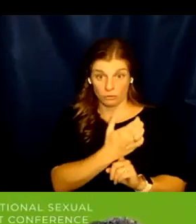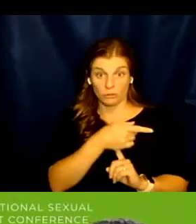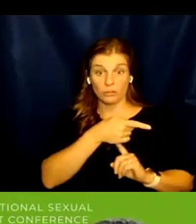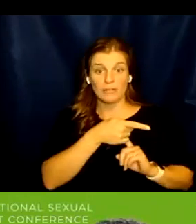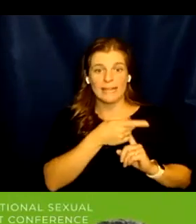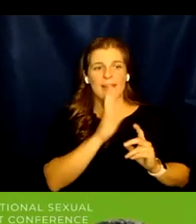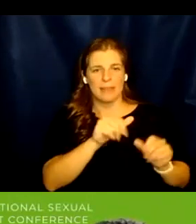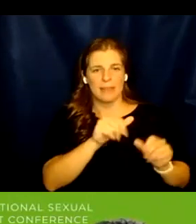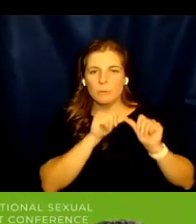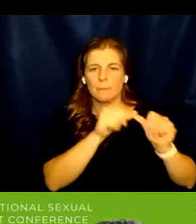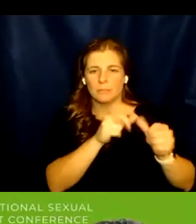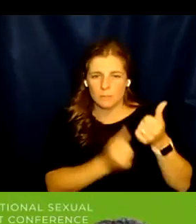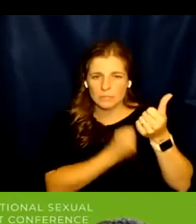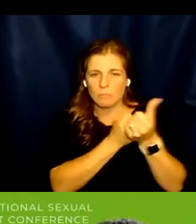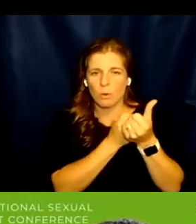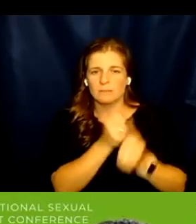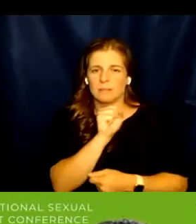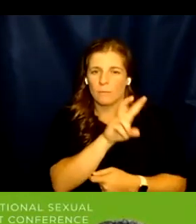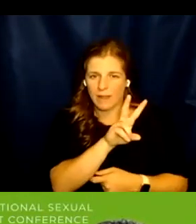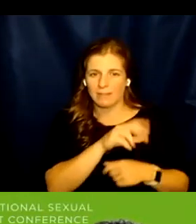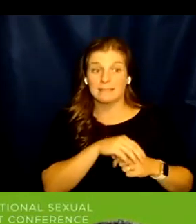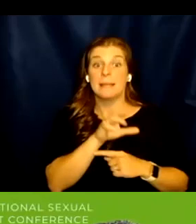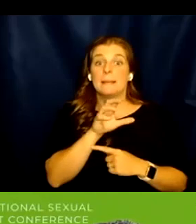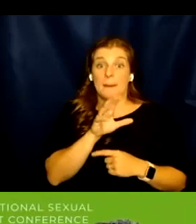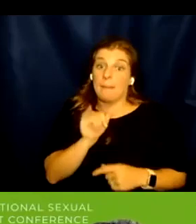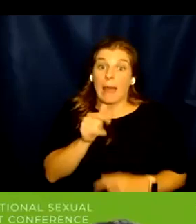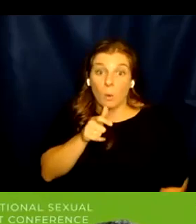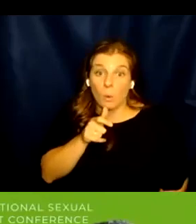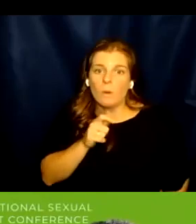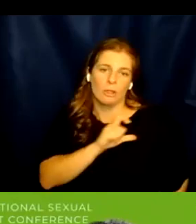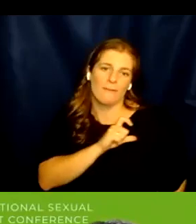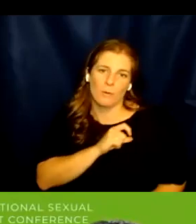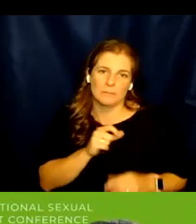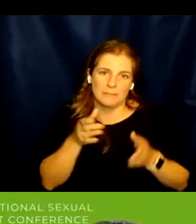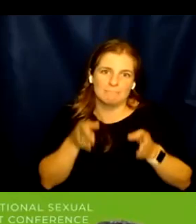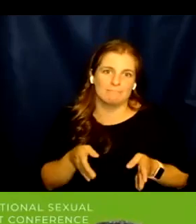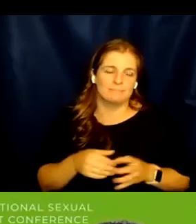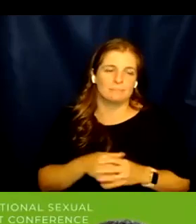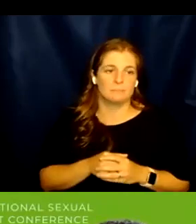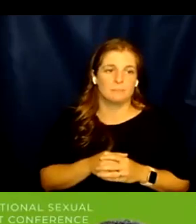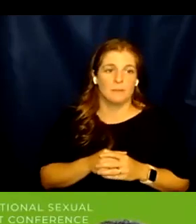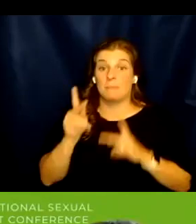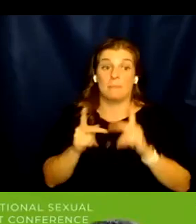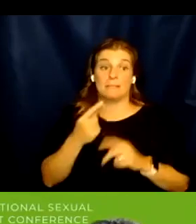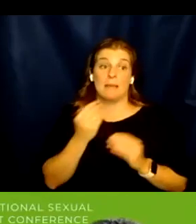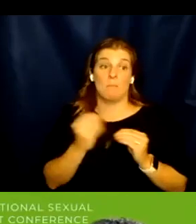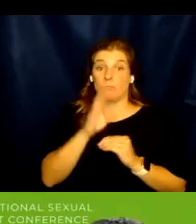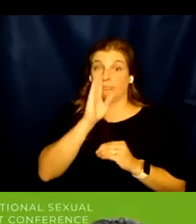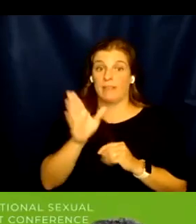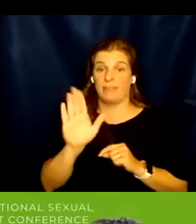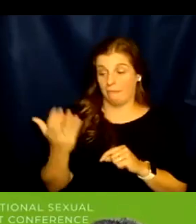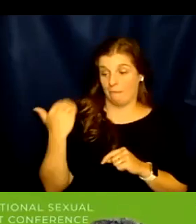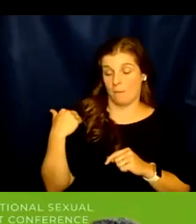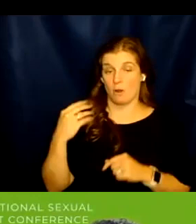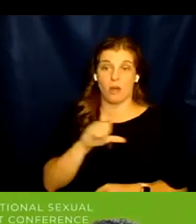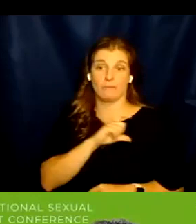perpetuates and supports sexual violence by law enforcement. No one could say it more blatantly than this former officer